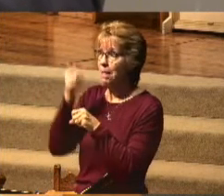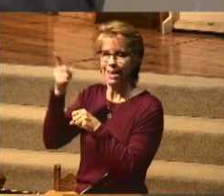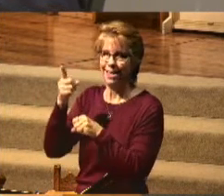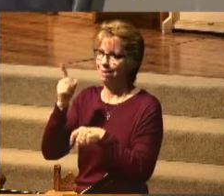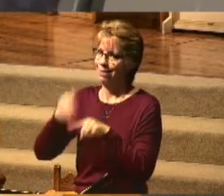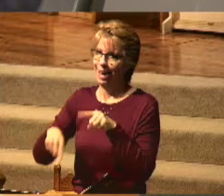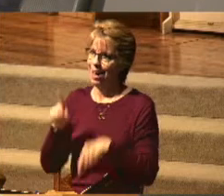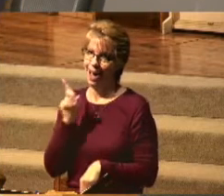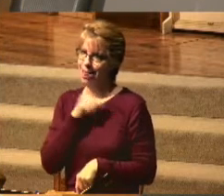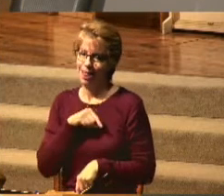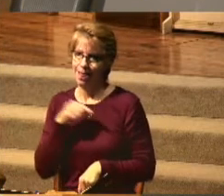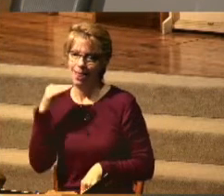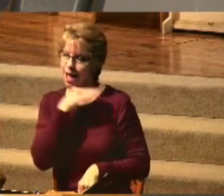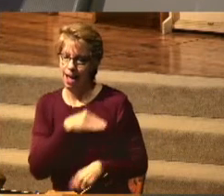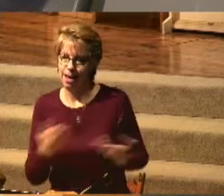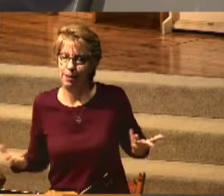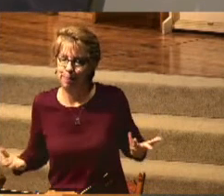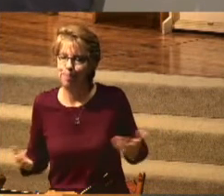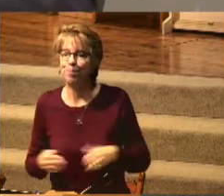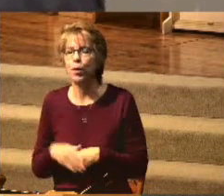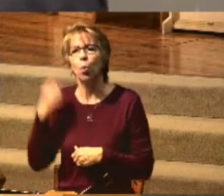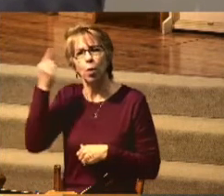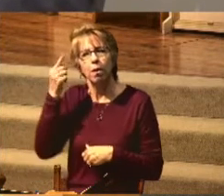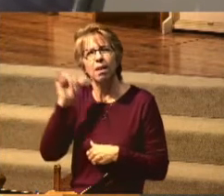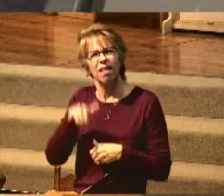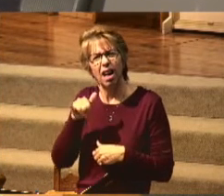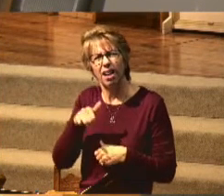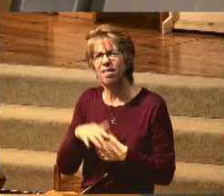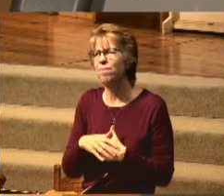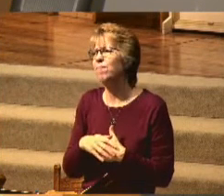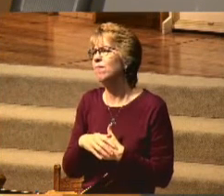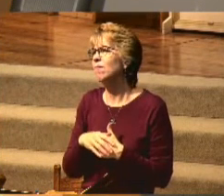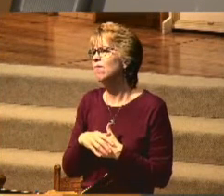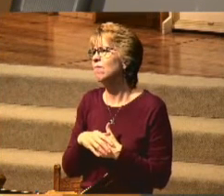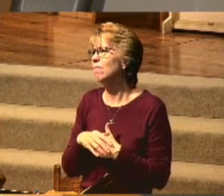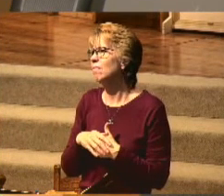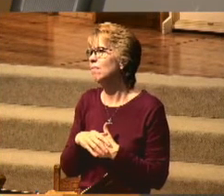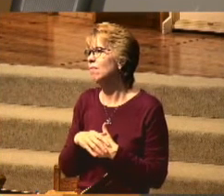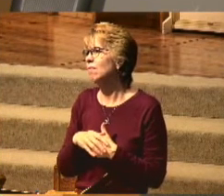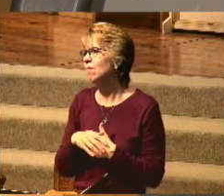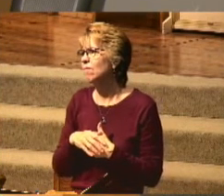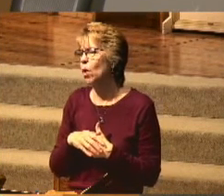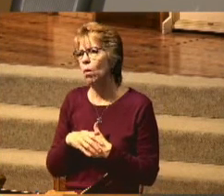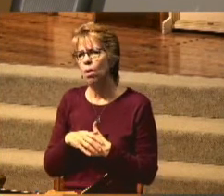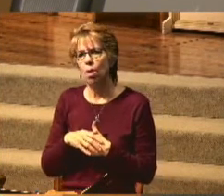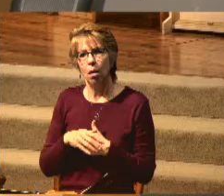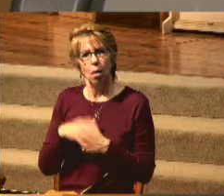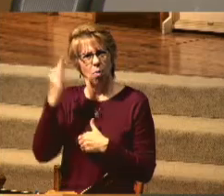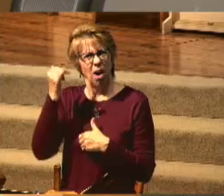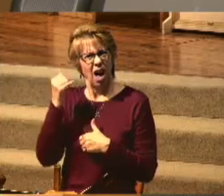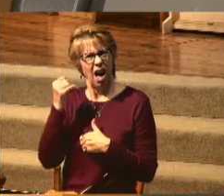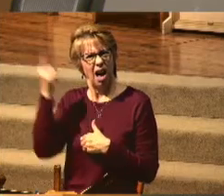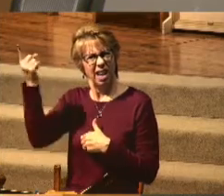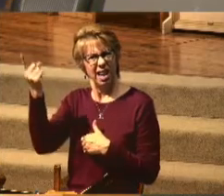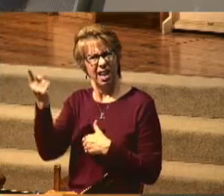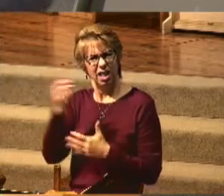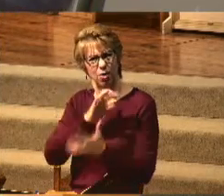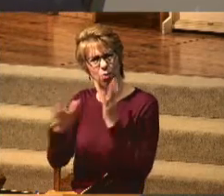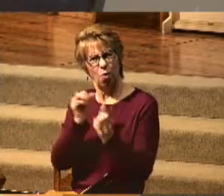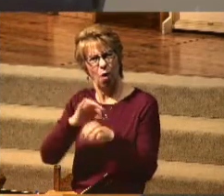So as we think about that, why did God destroy the earth? Why did he do